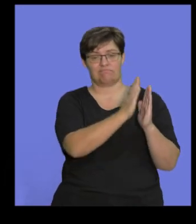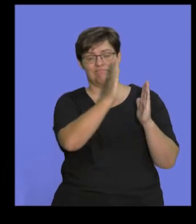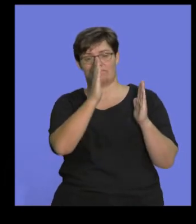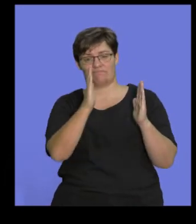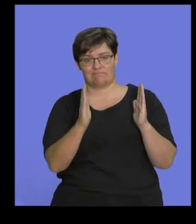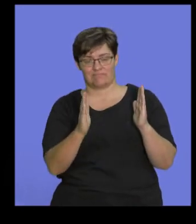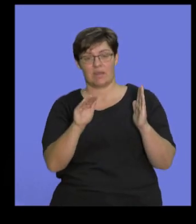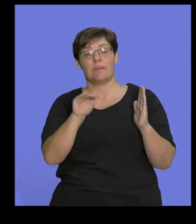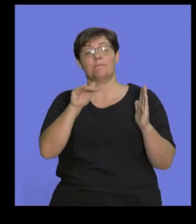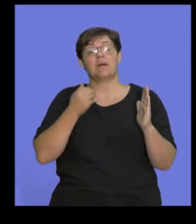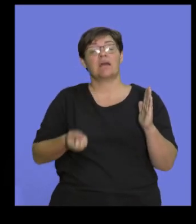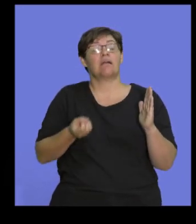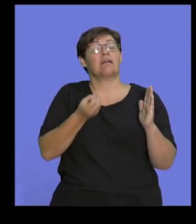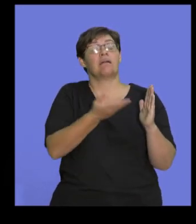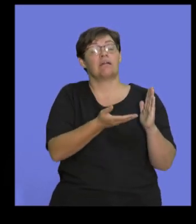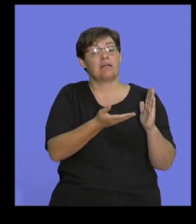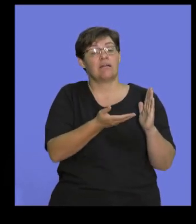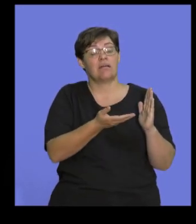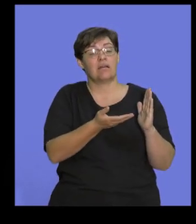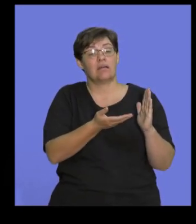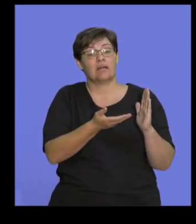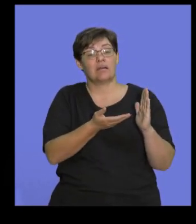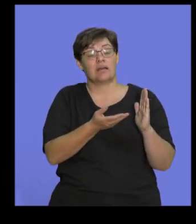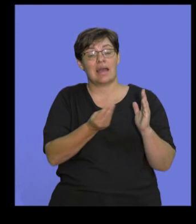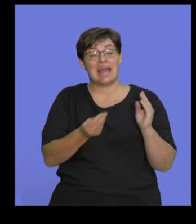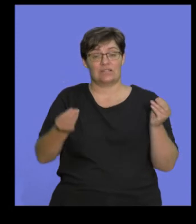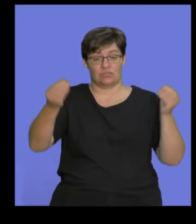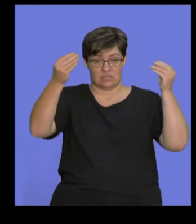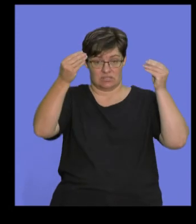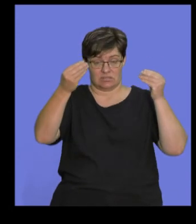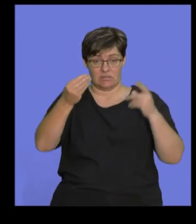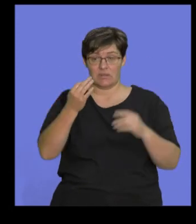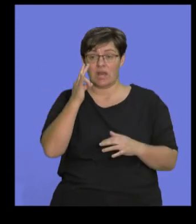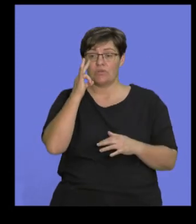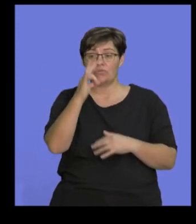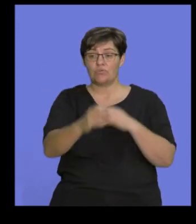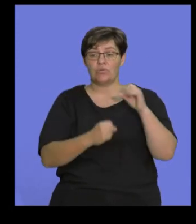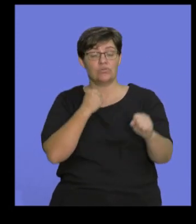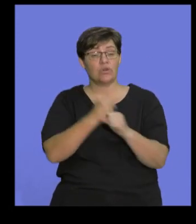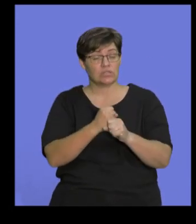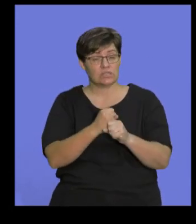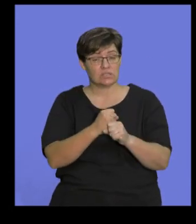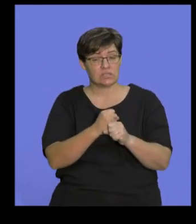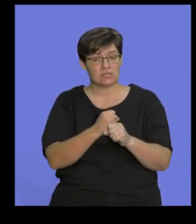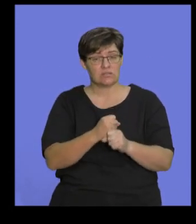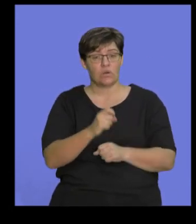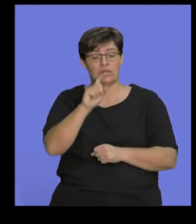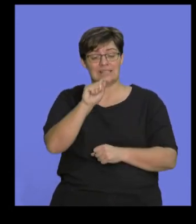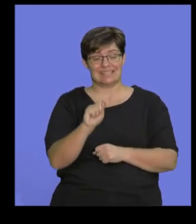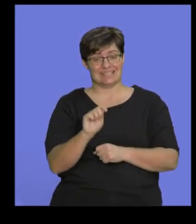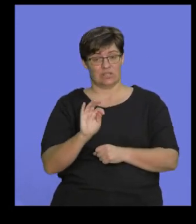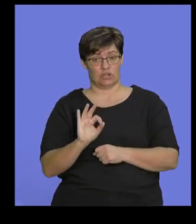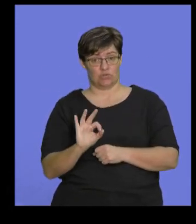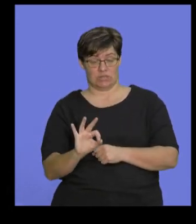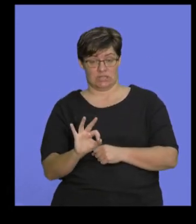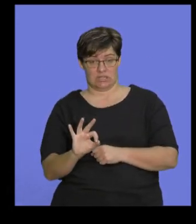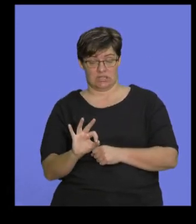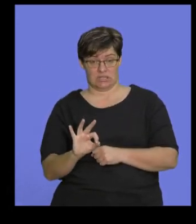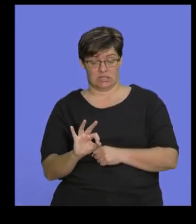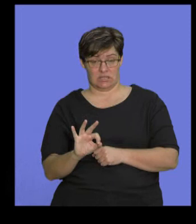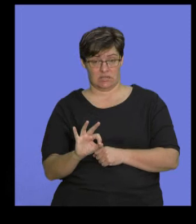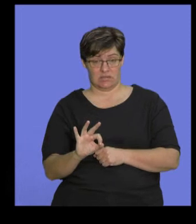bank offered her that interest rate, but after 3 years, meaning at now T3, right? She